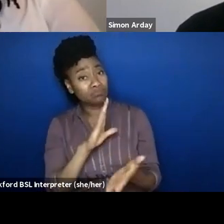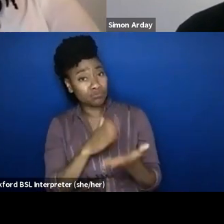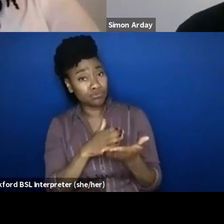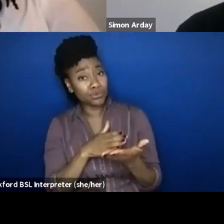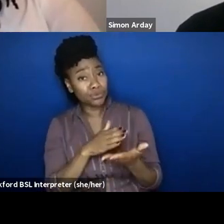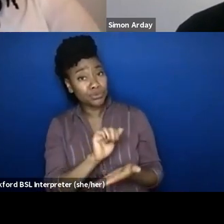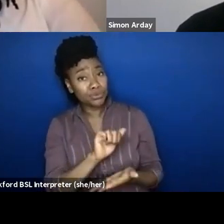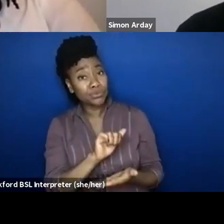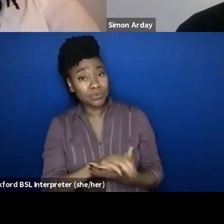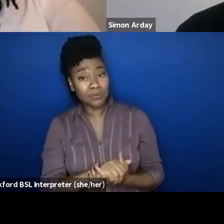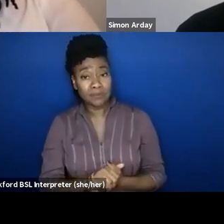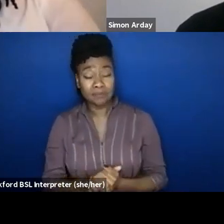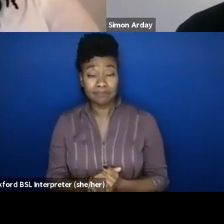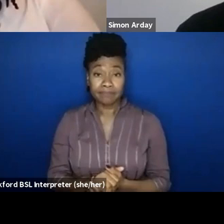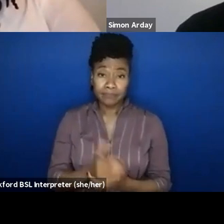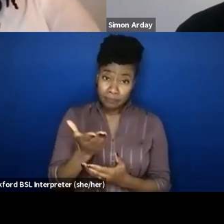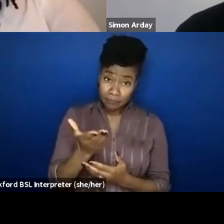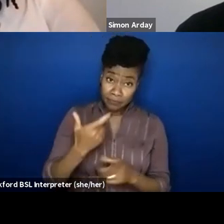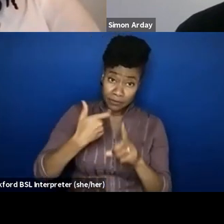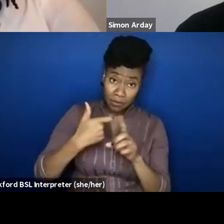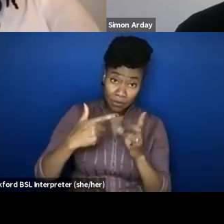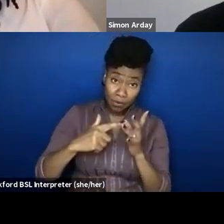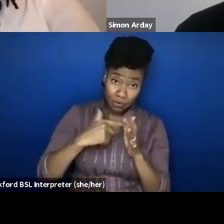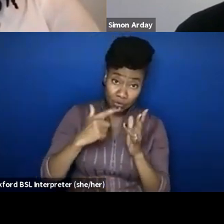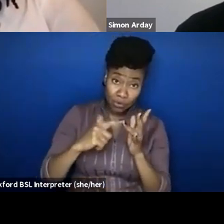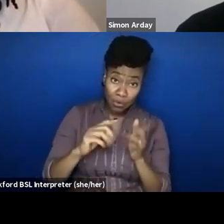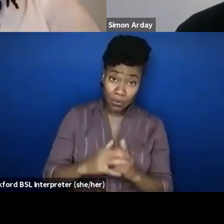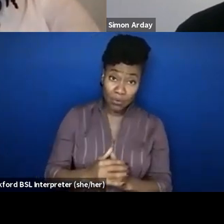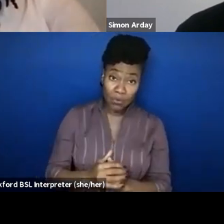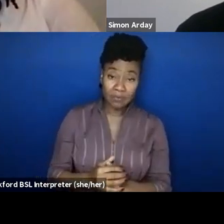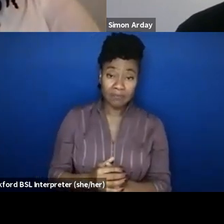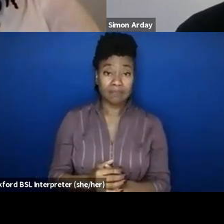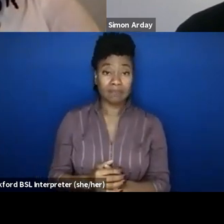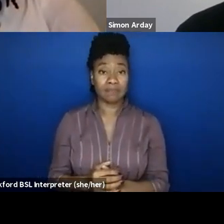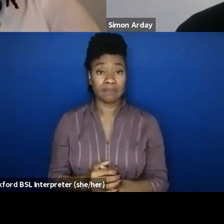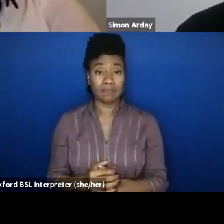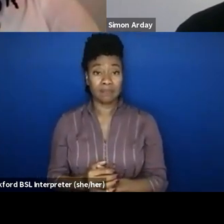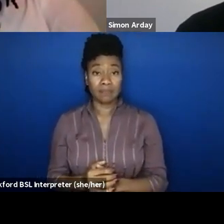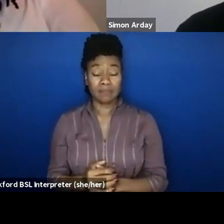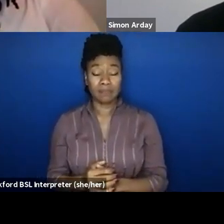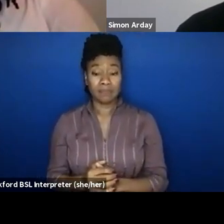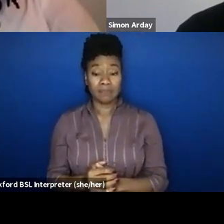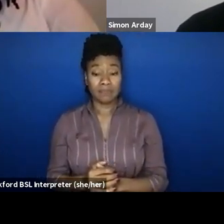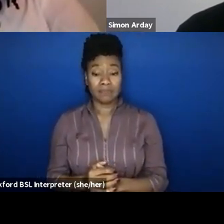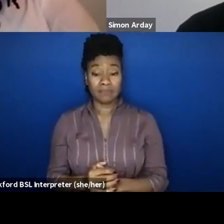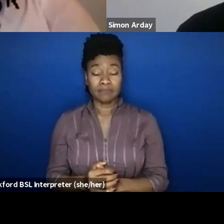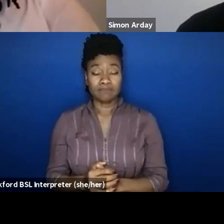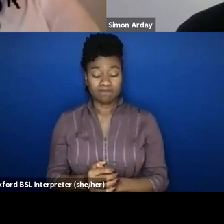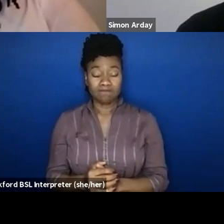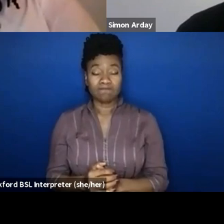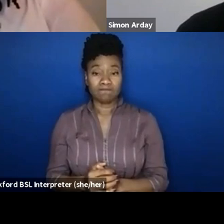I would say that a role that nurses could take on that would